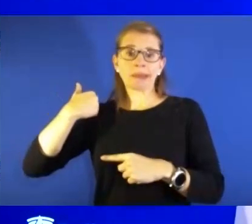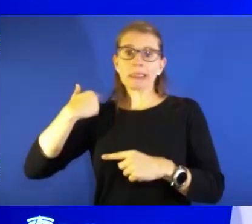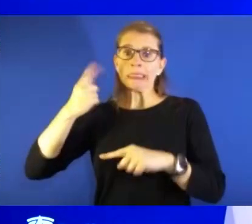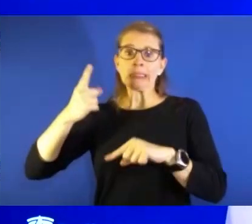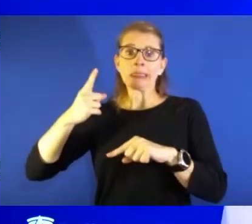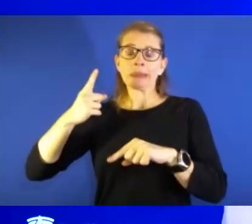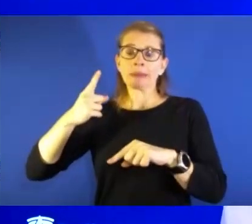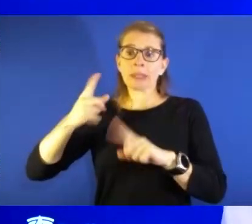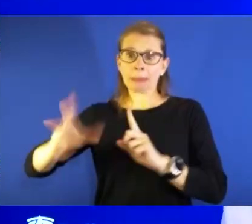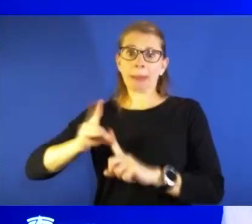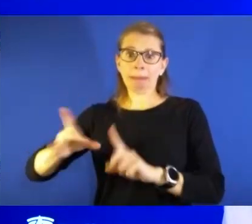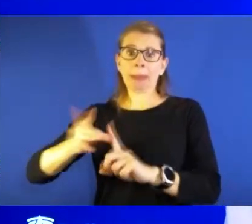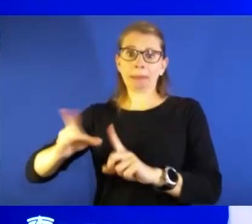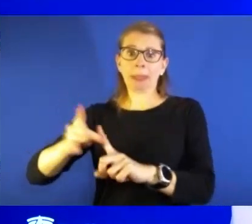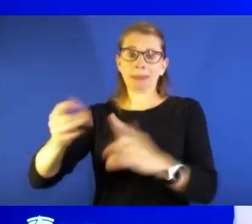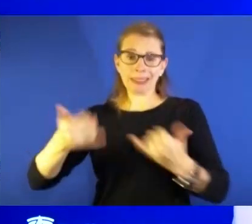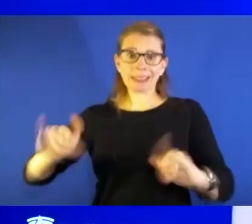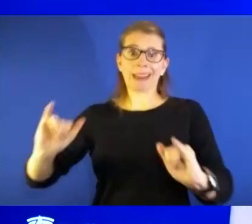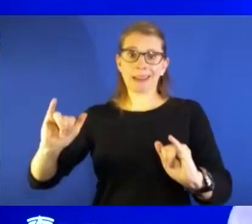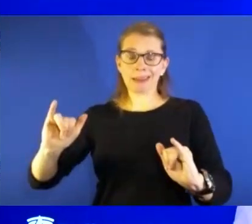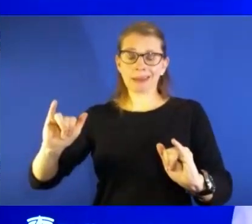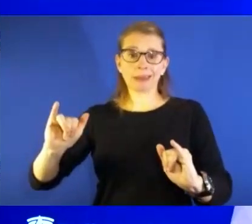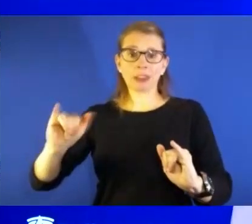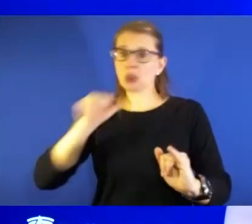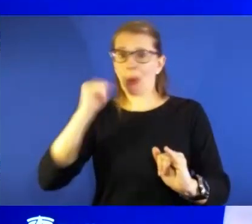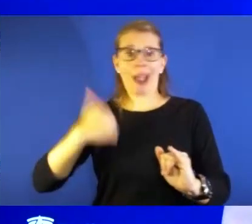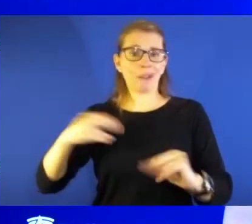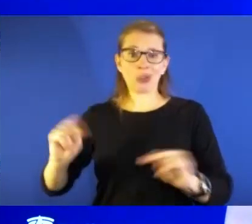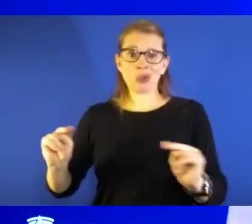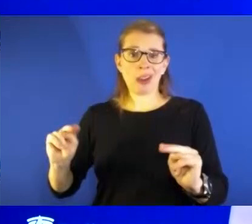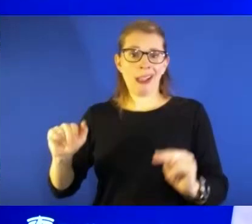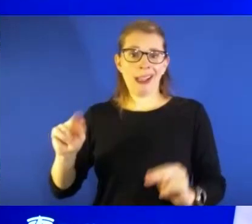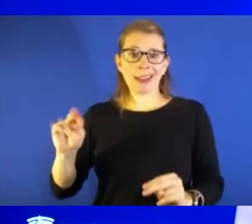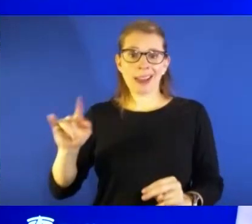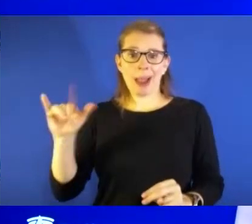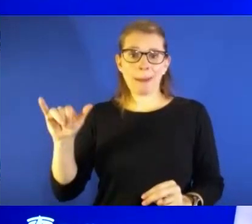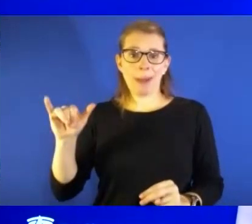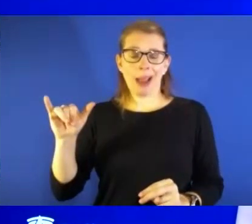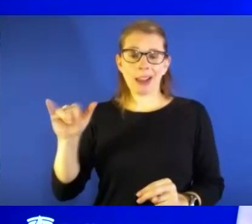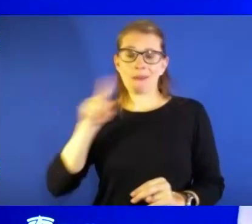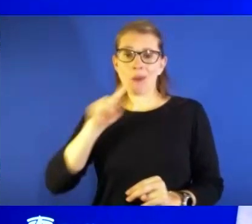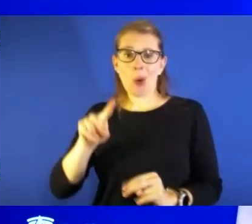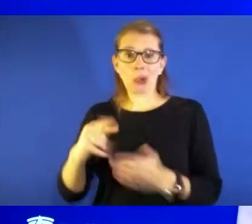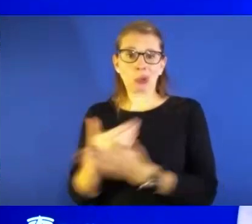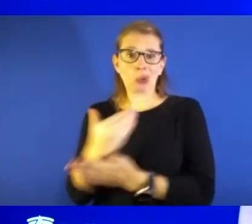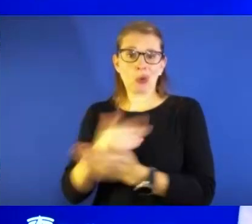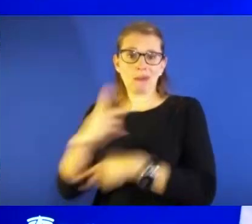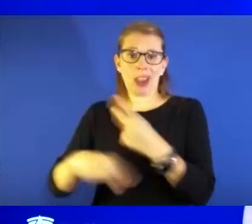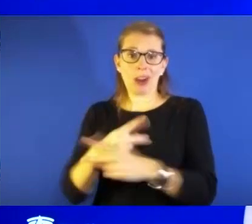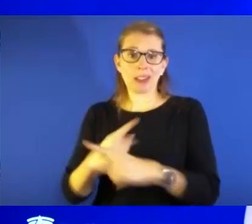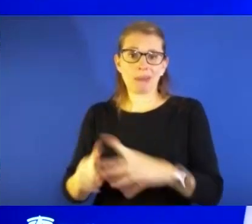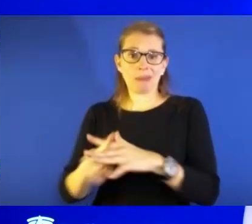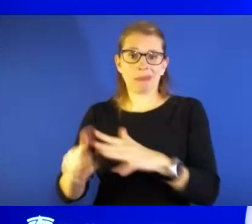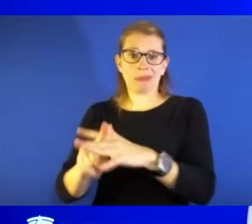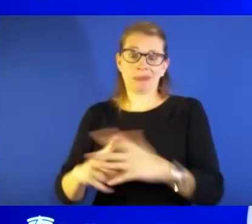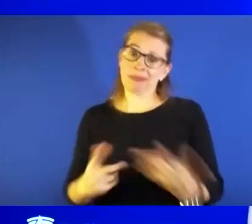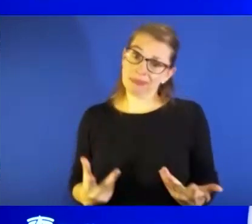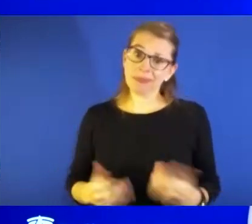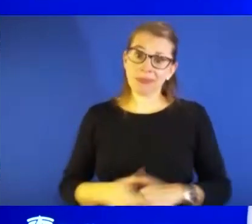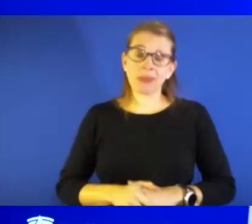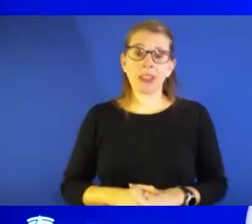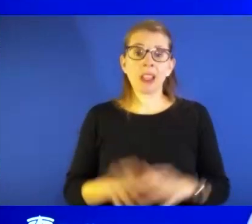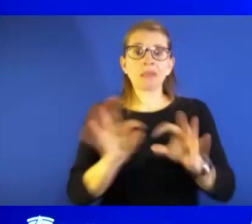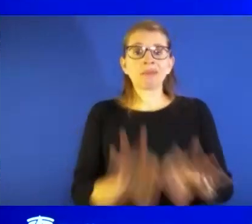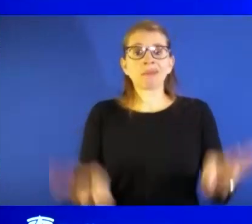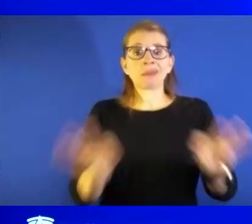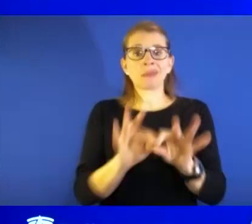They don't have those neutralizing antibodies to those other variants that their body hasn't seen yet. So it is very important to get